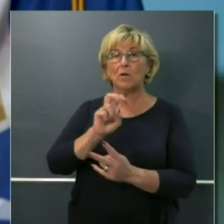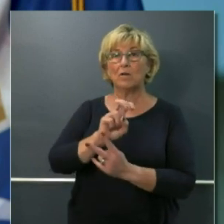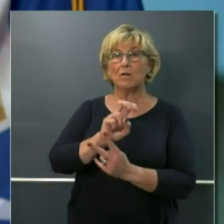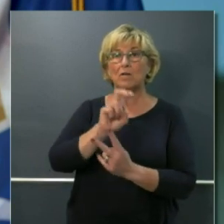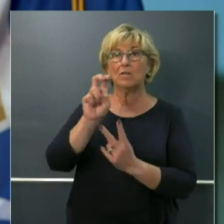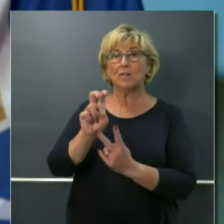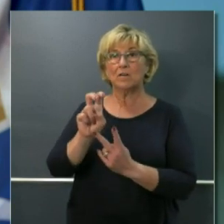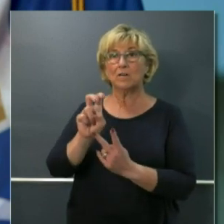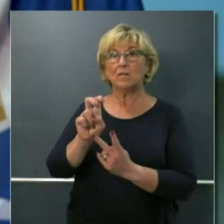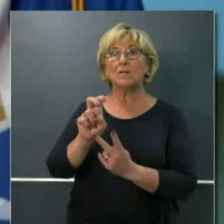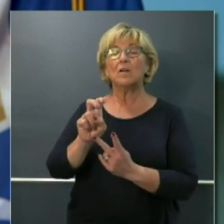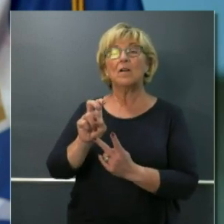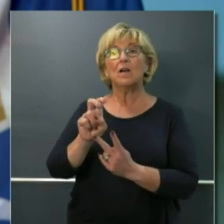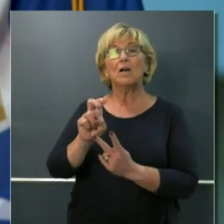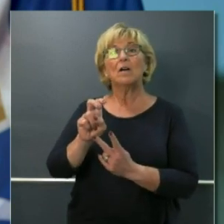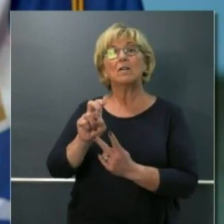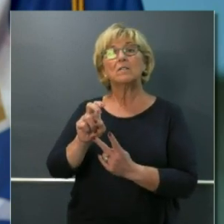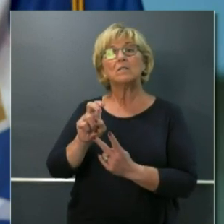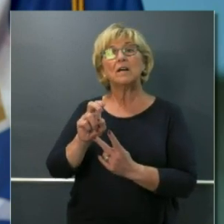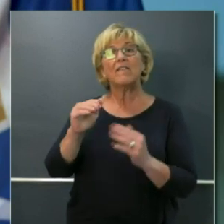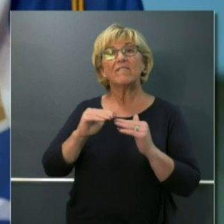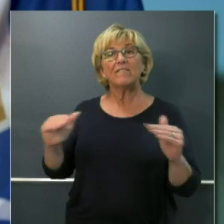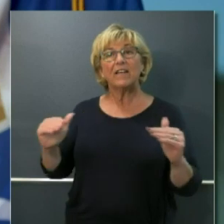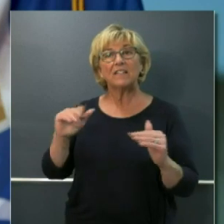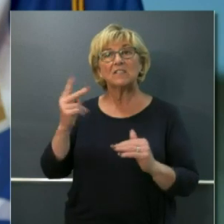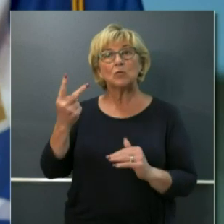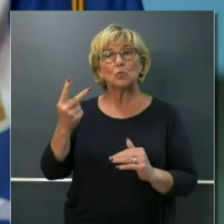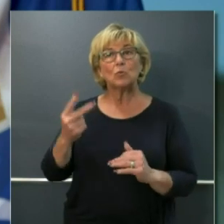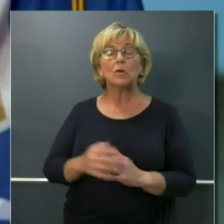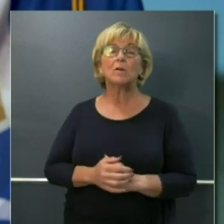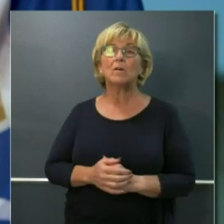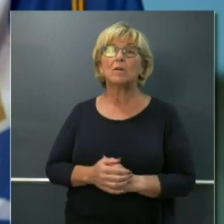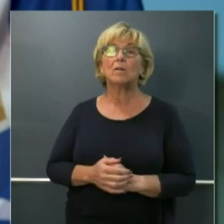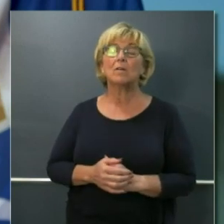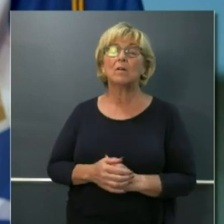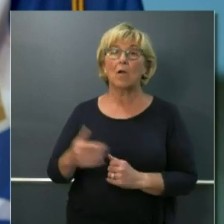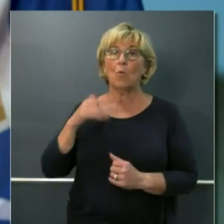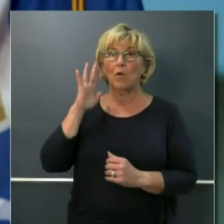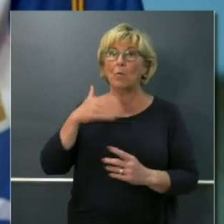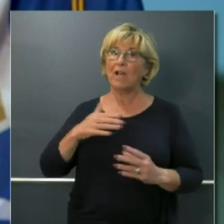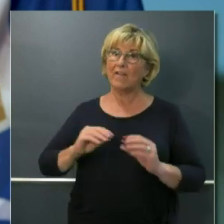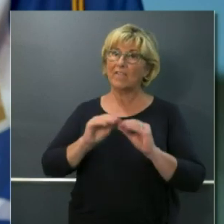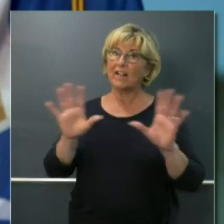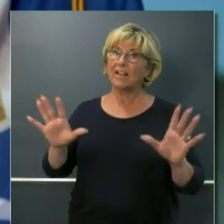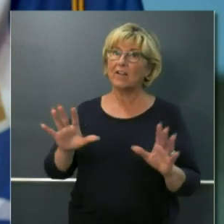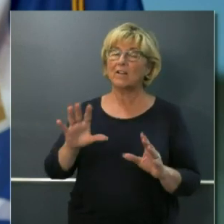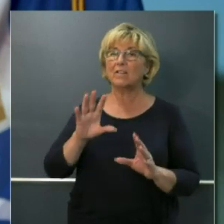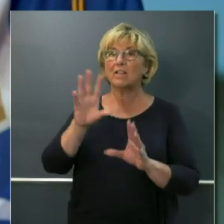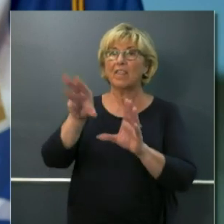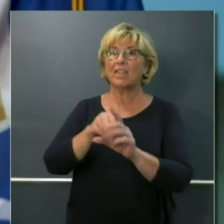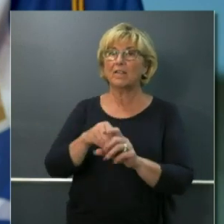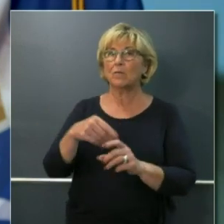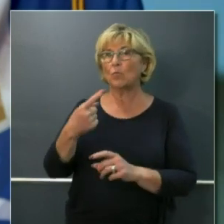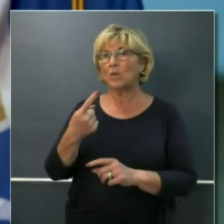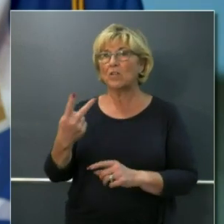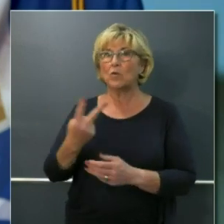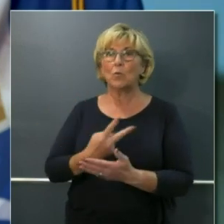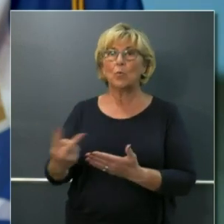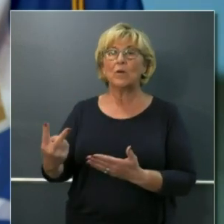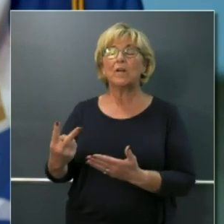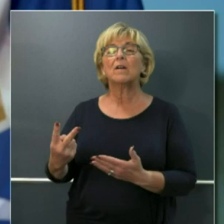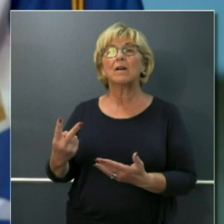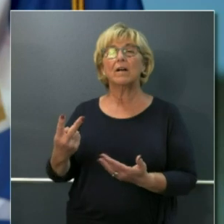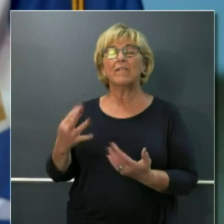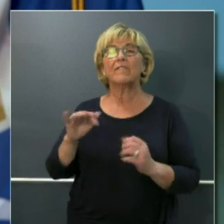our framework of decision-making. So the next few weeks, we'll get some more clarity to answer your question on the